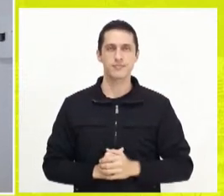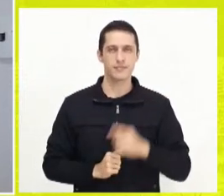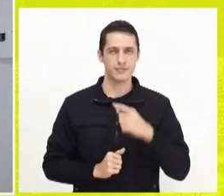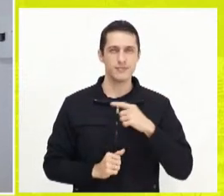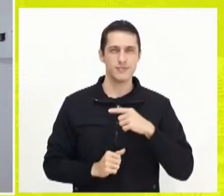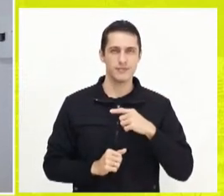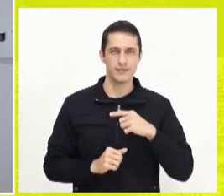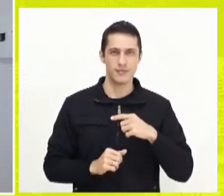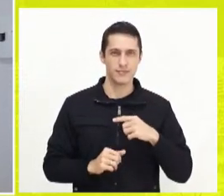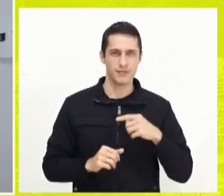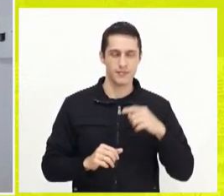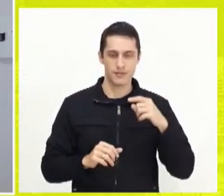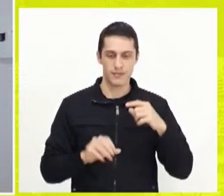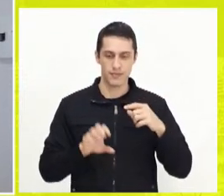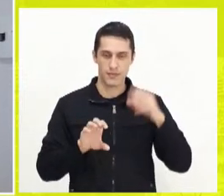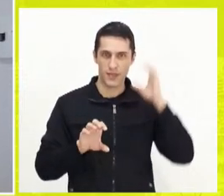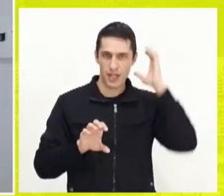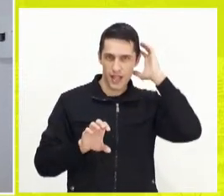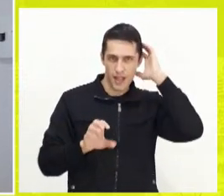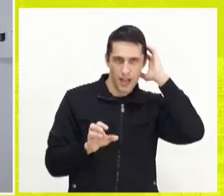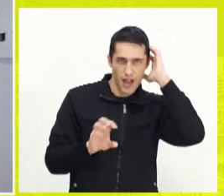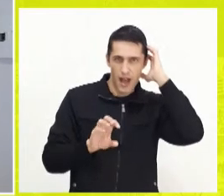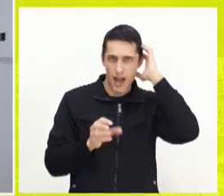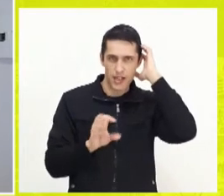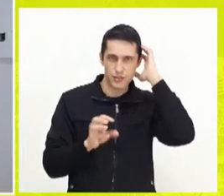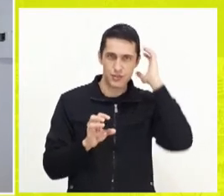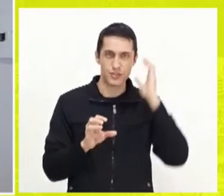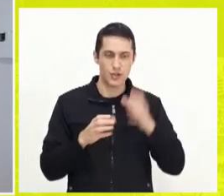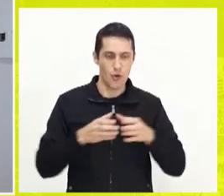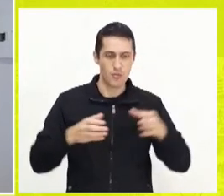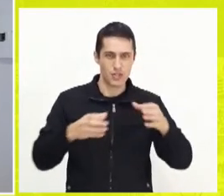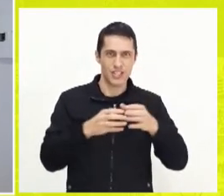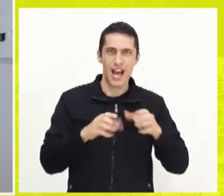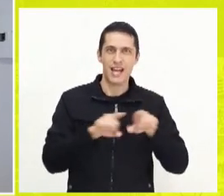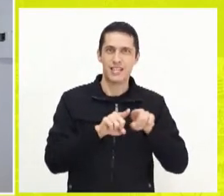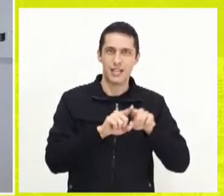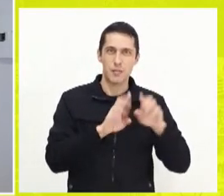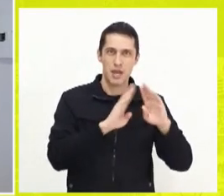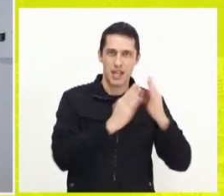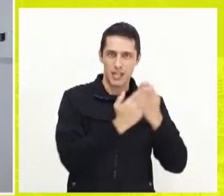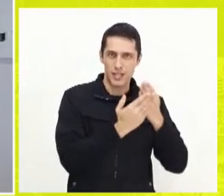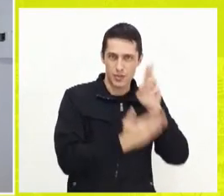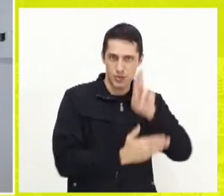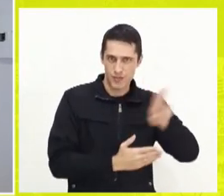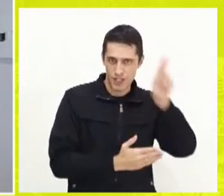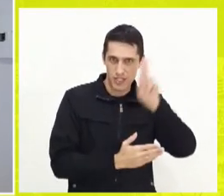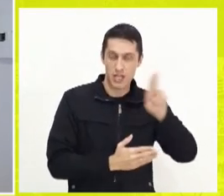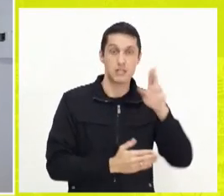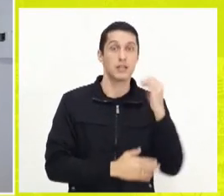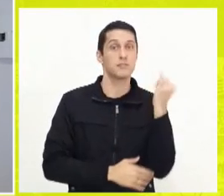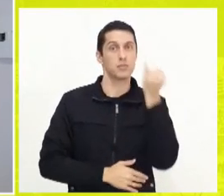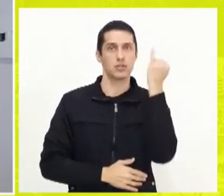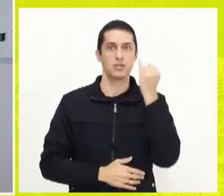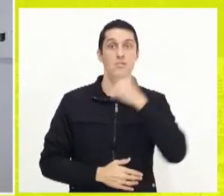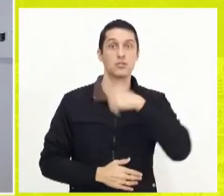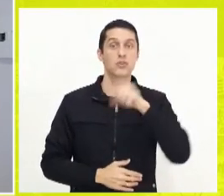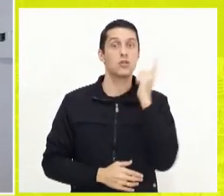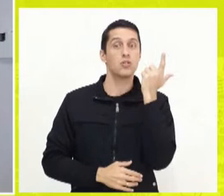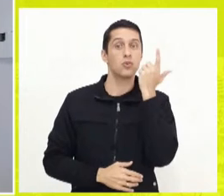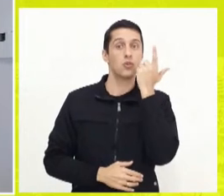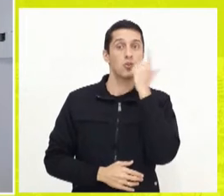regarding university and community radios it was really important because of that we were able to